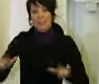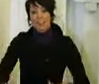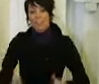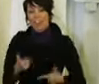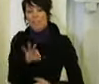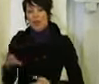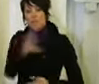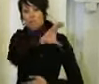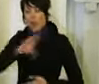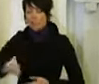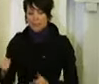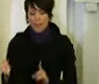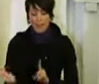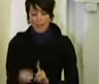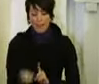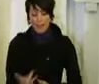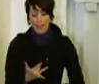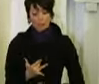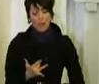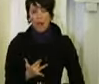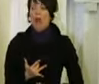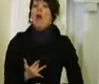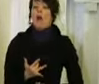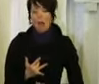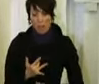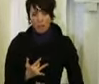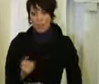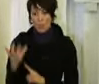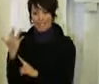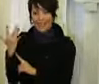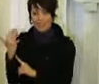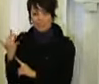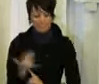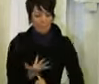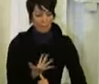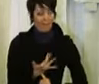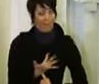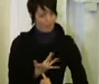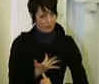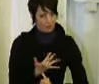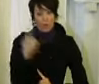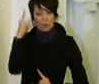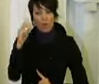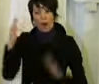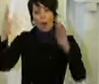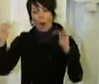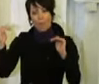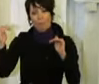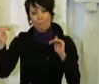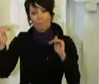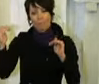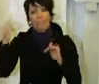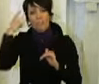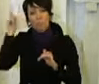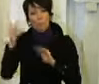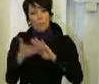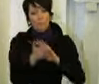so that we too might light candles for hope and for peace.